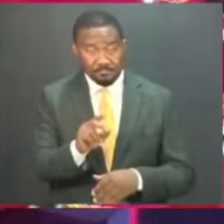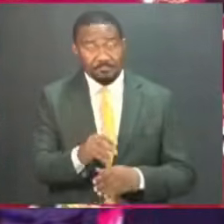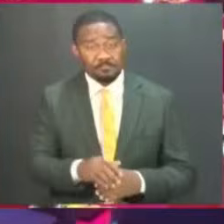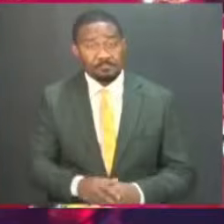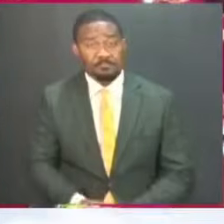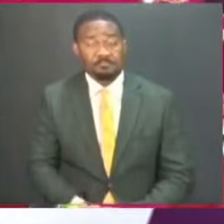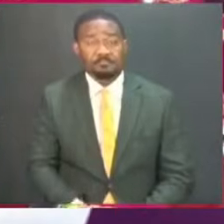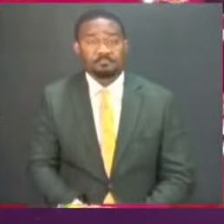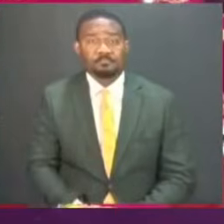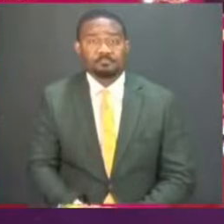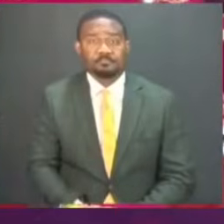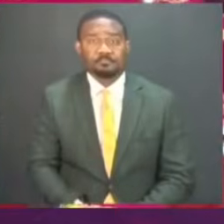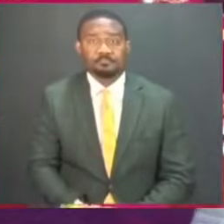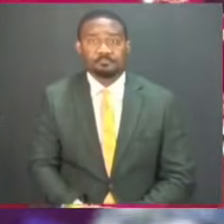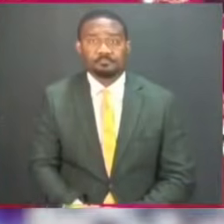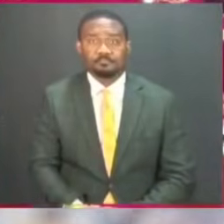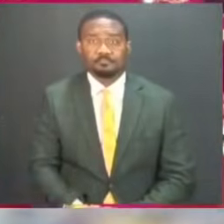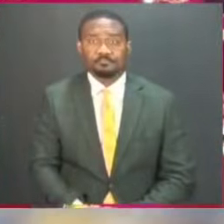Mr. Speaker,